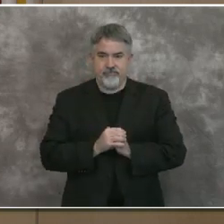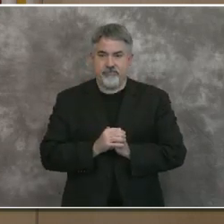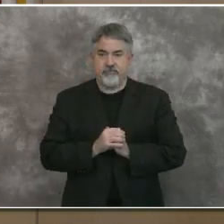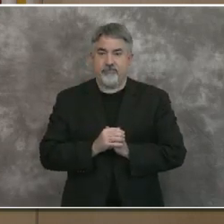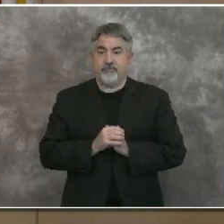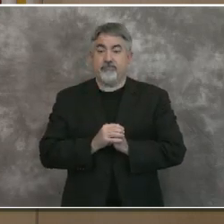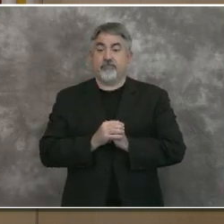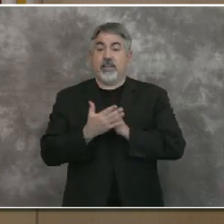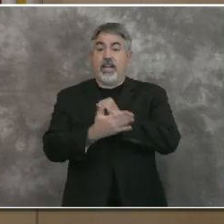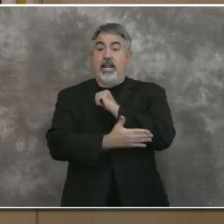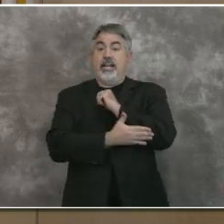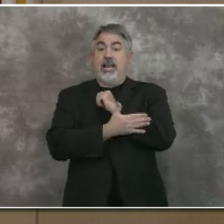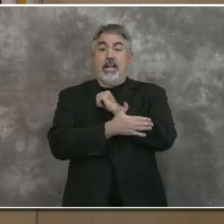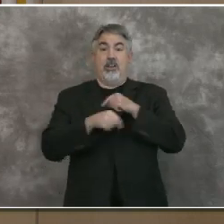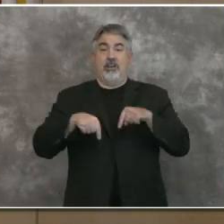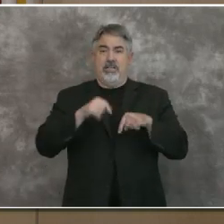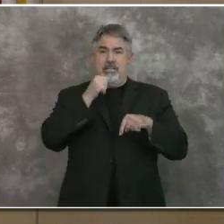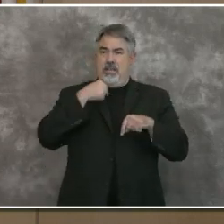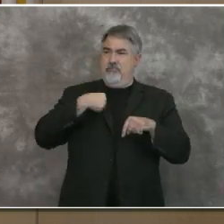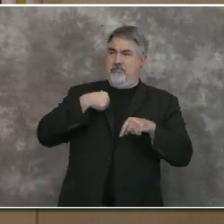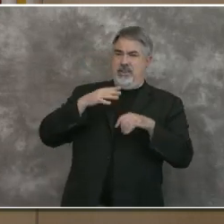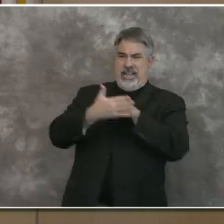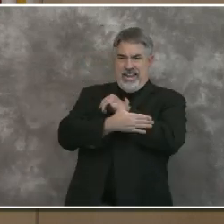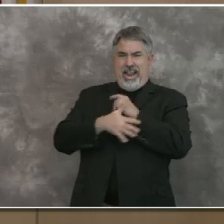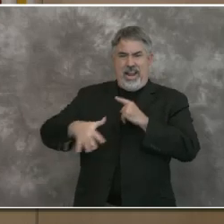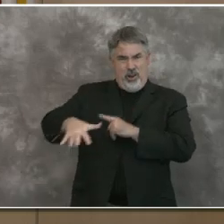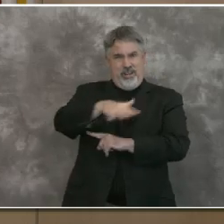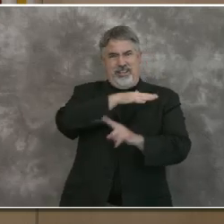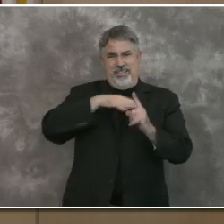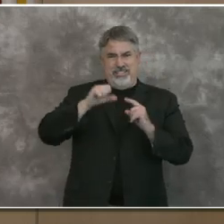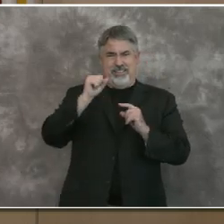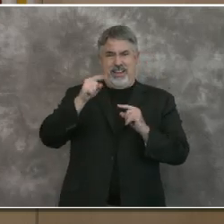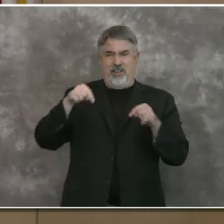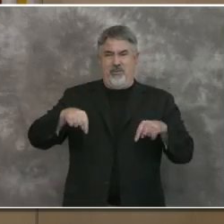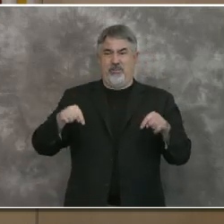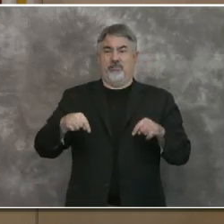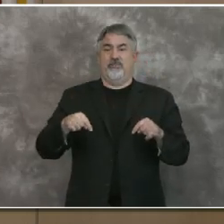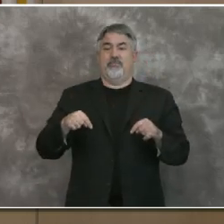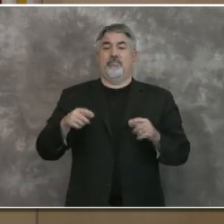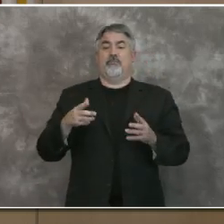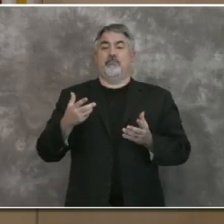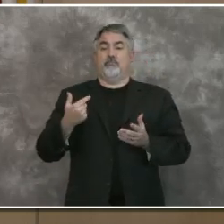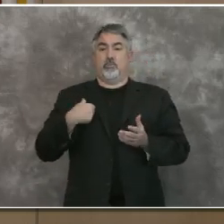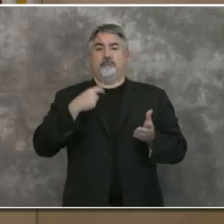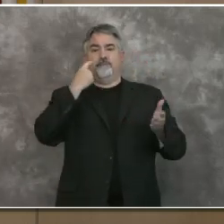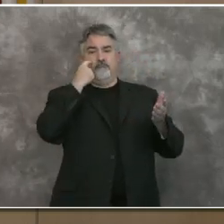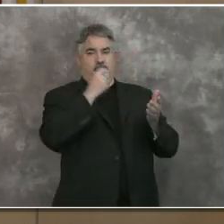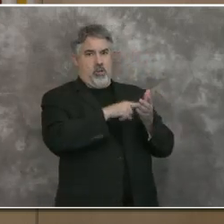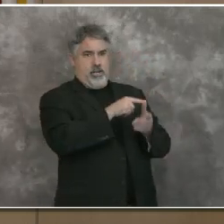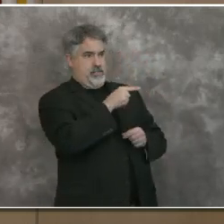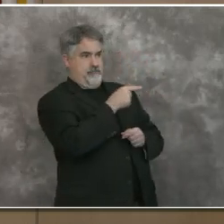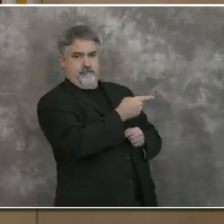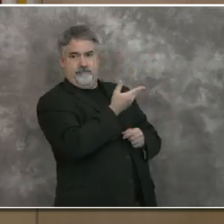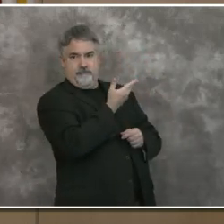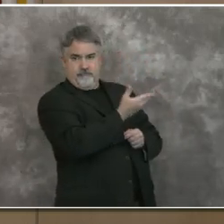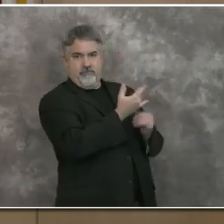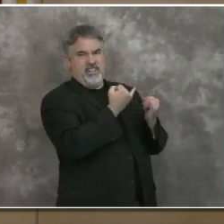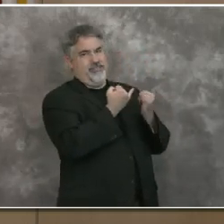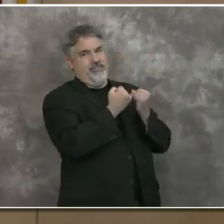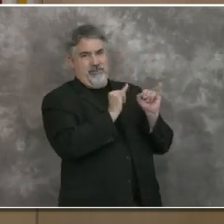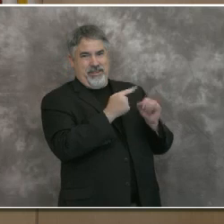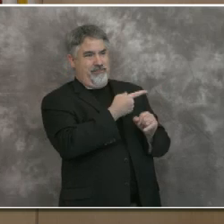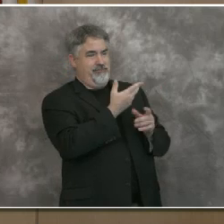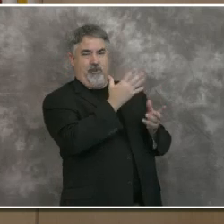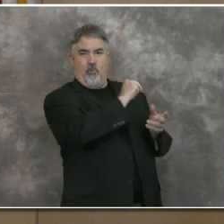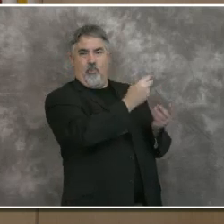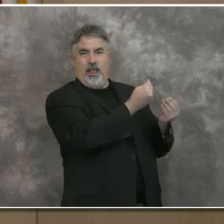just me as the health officer, recognize that our tribal nations have sovereign authority. So our plan, my plan, is